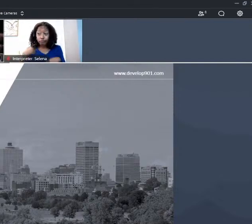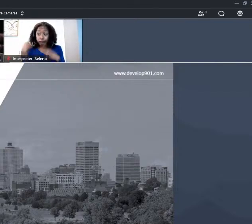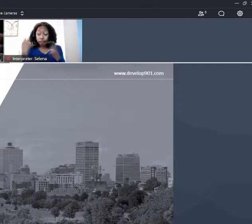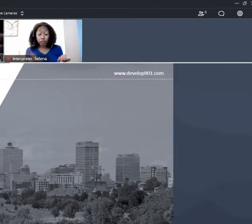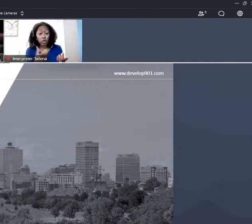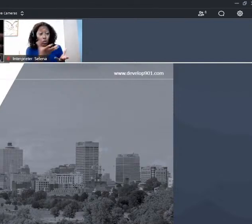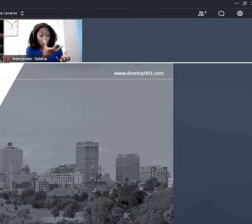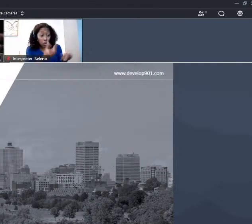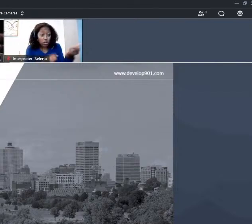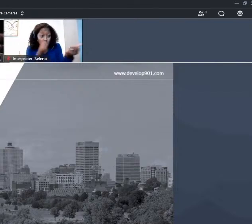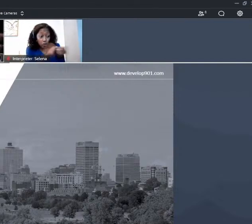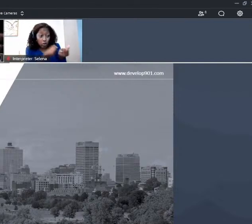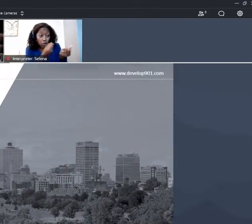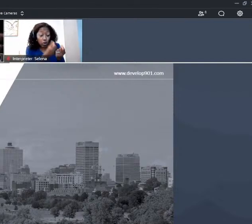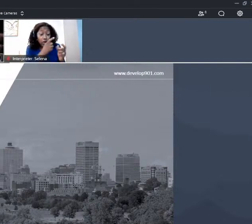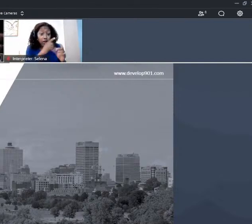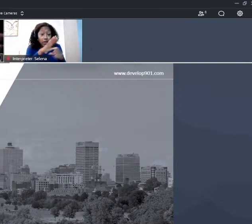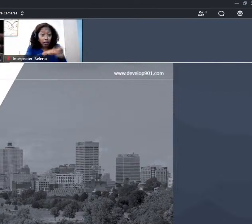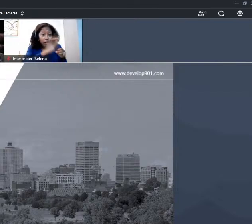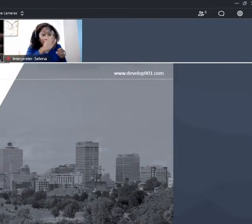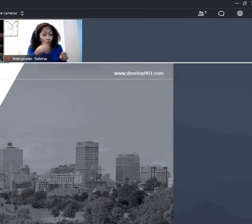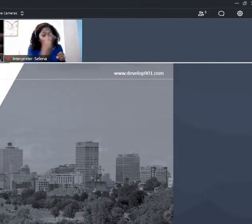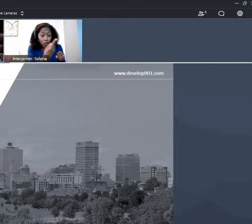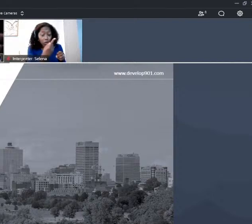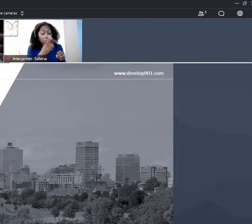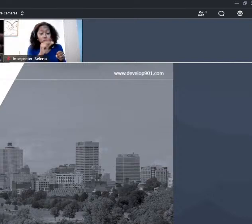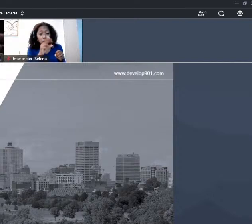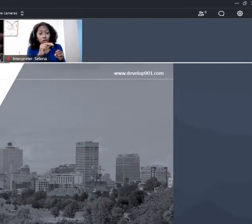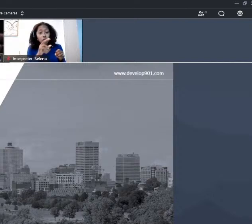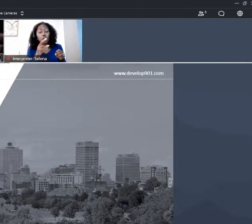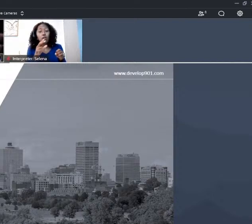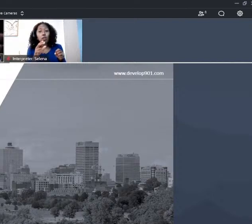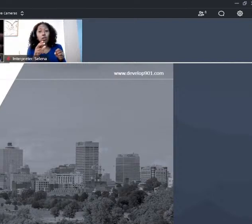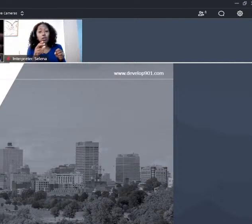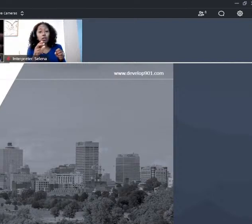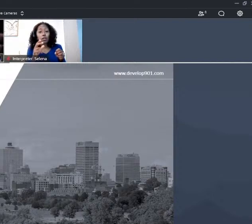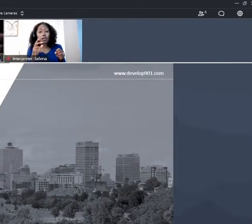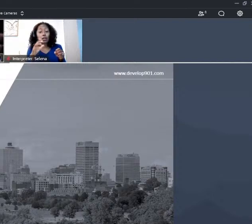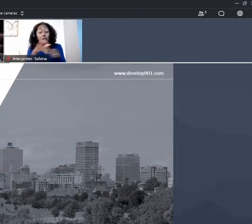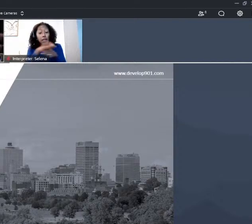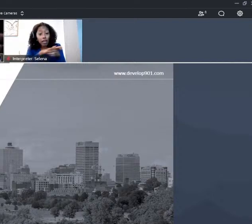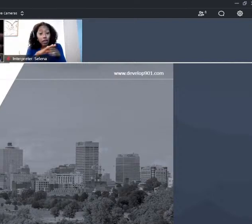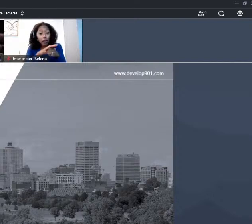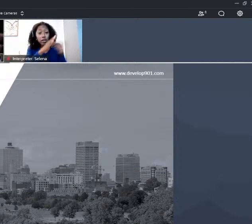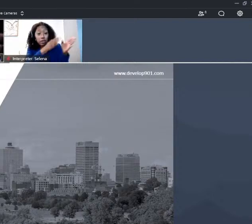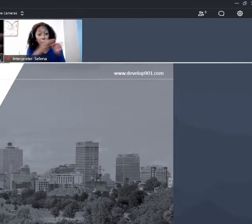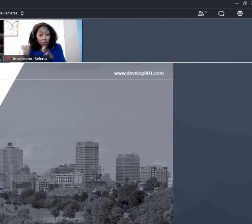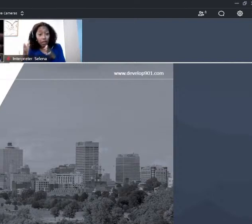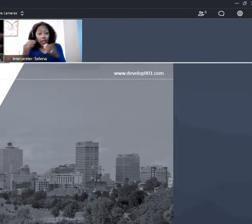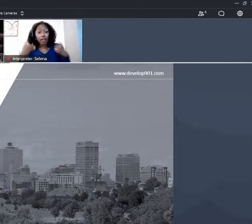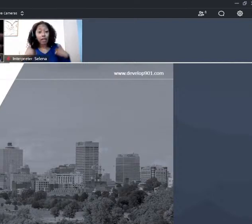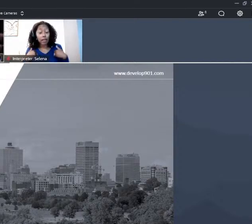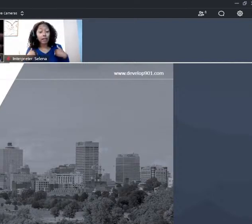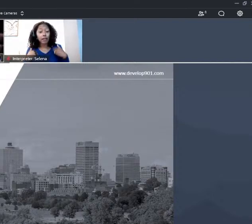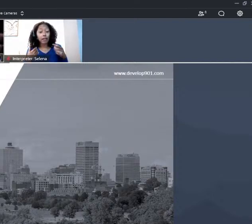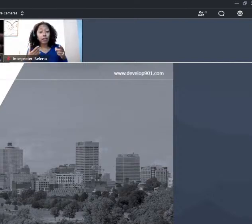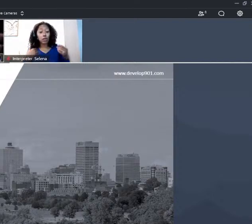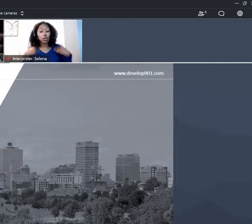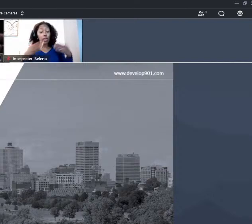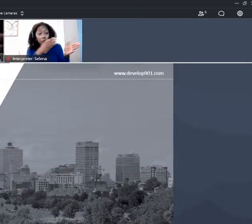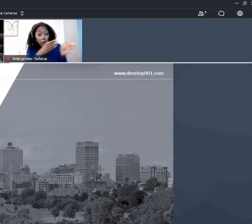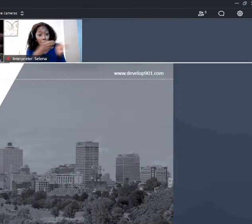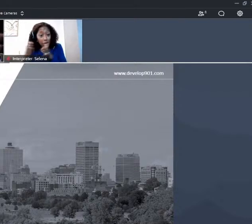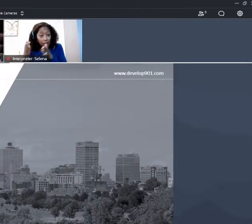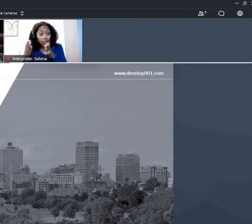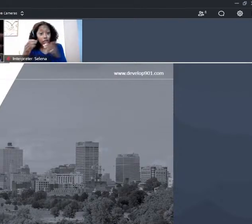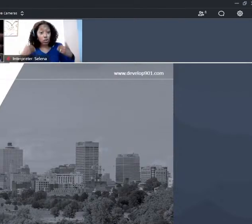to support him, not just in that area. That area, there is a part of the overall plan, and there was a plan for that. When you have a plan, you have to work